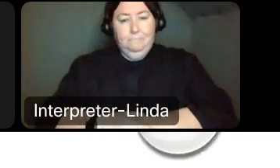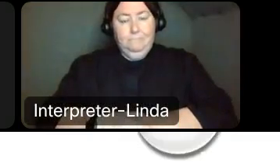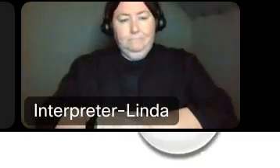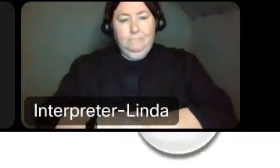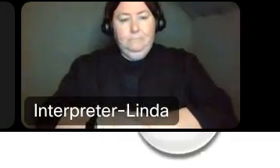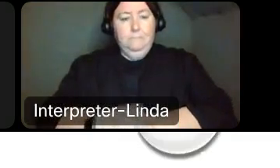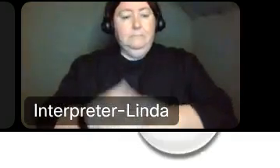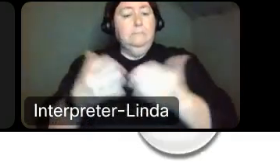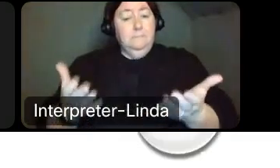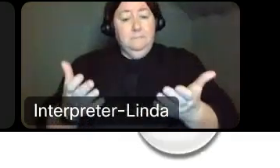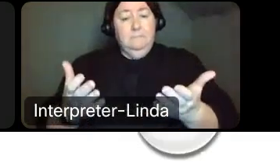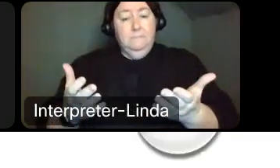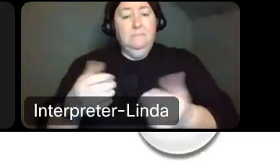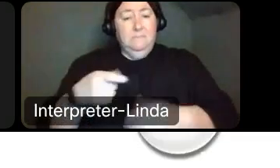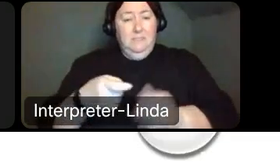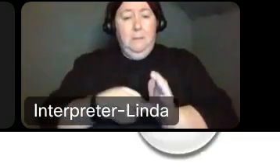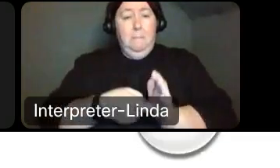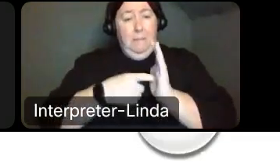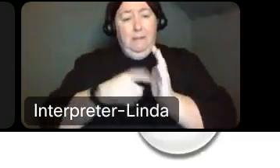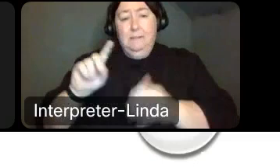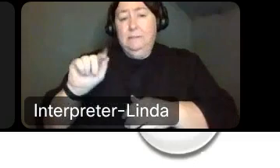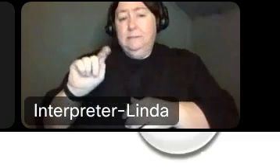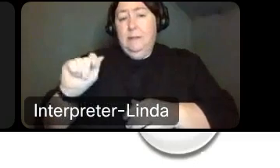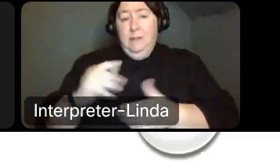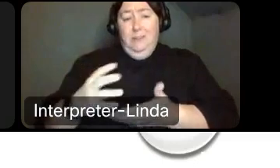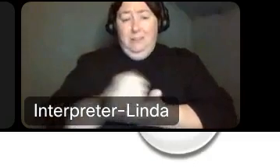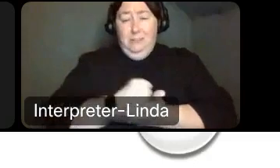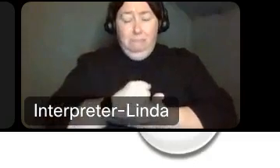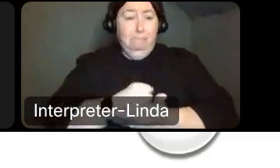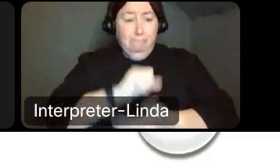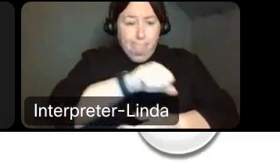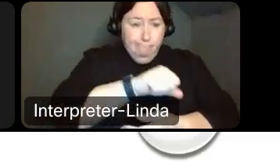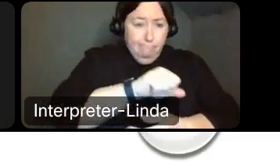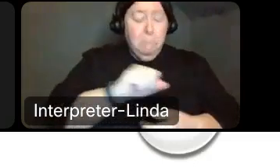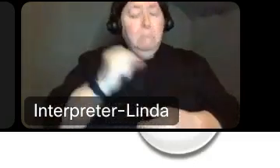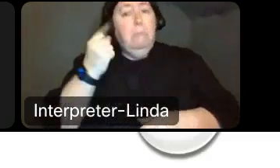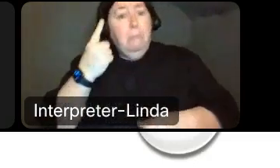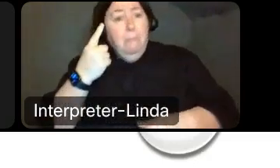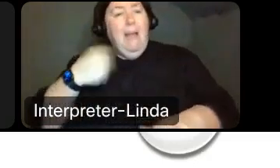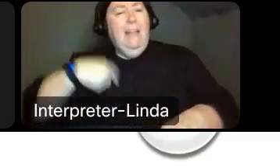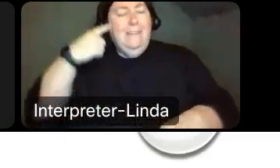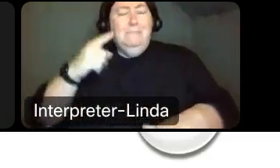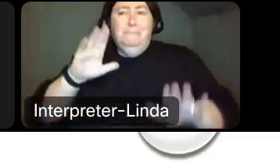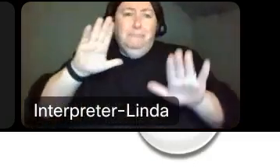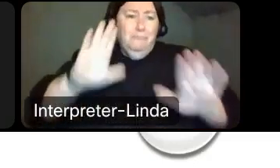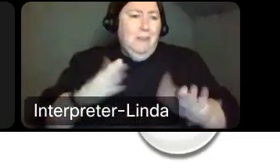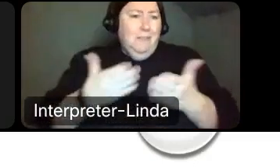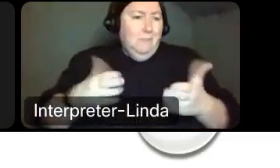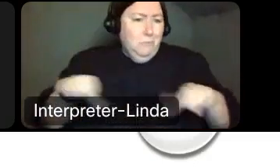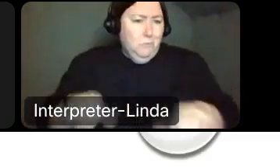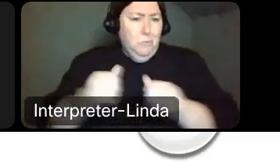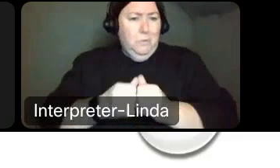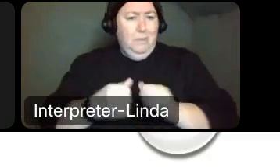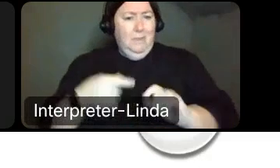So while this is a mandated data collection, I think there are some great things that we can do with this. We can see this as an opportunity to